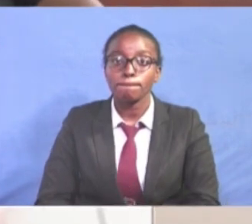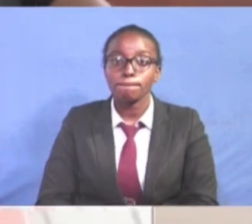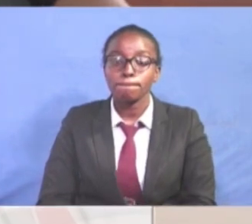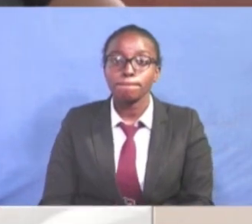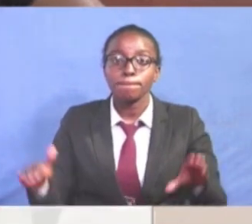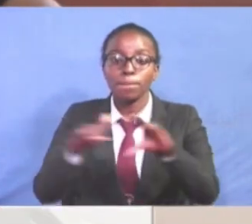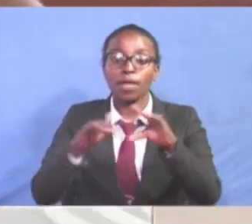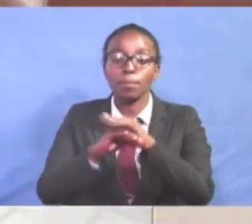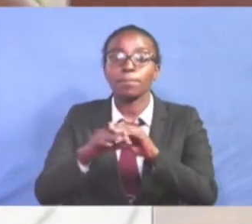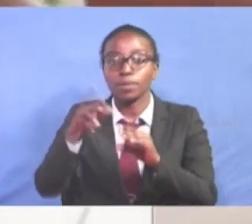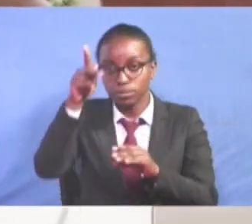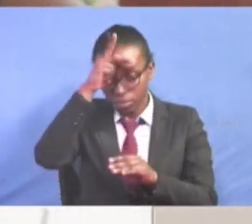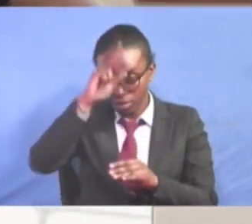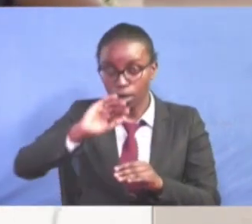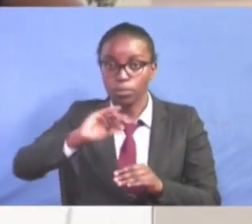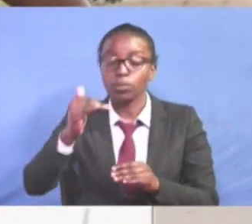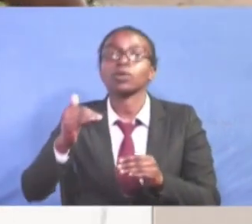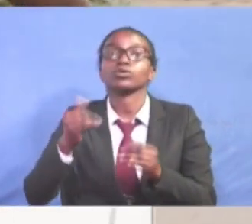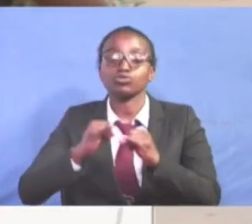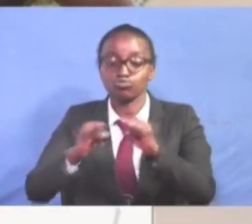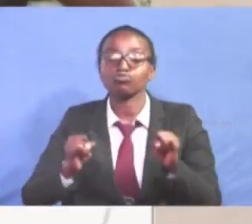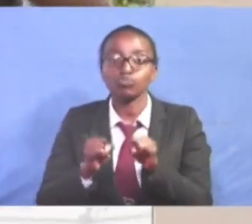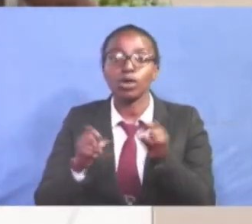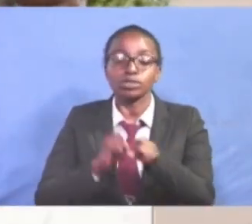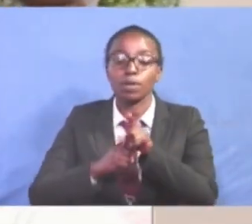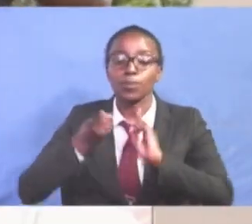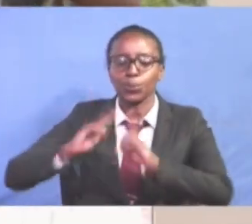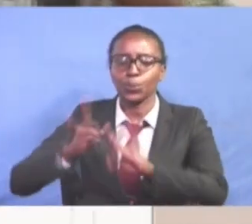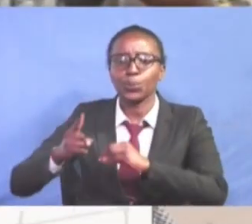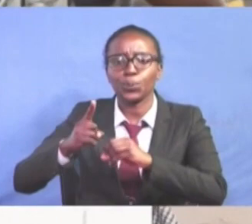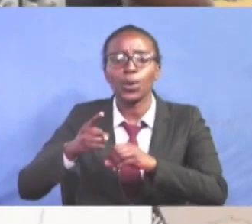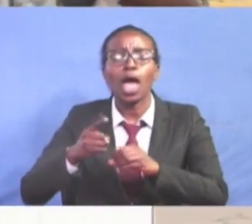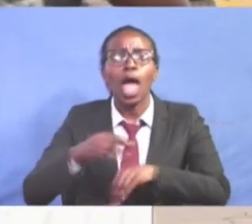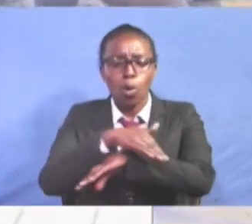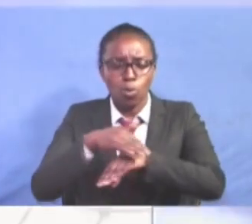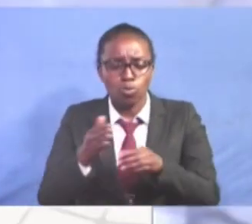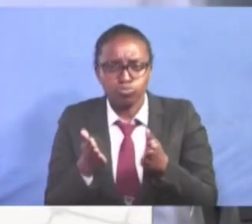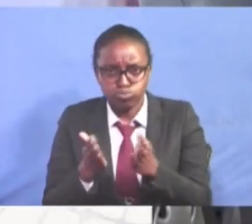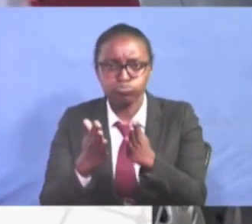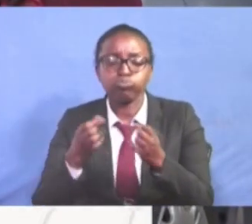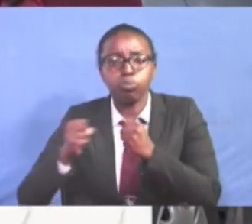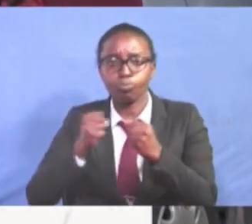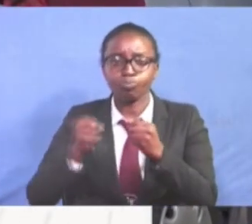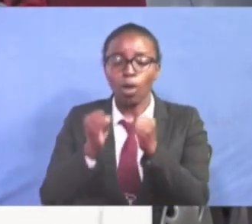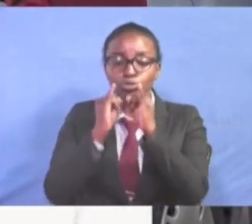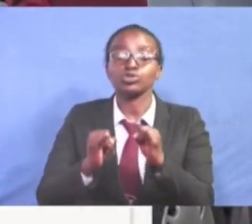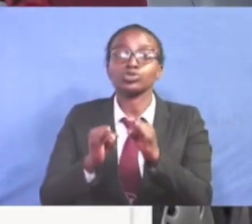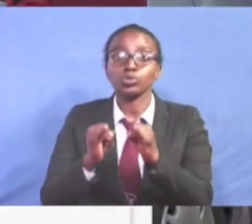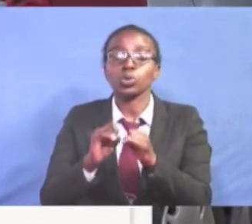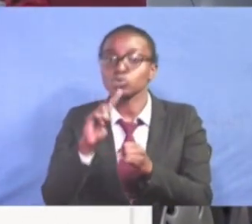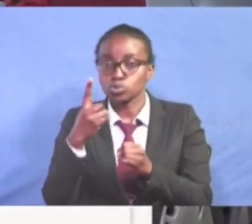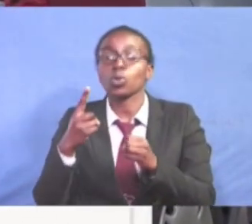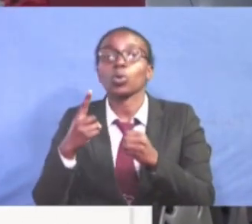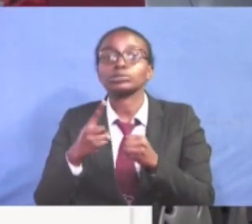Members of the Kiambu County Assembly rushed to the funeral home in Kabati, Murang'a County upon hearing the news of Kihara's passing earlier